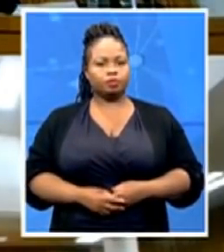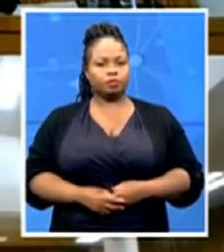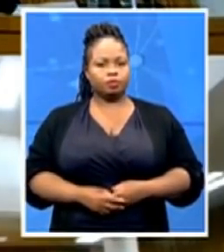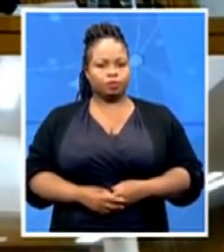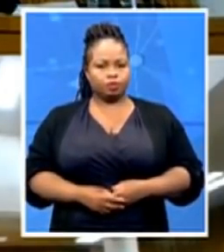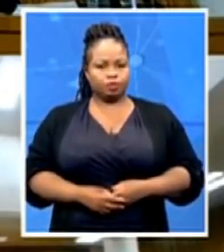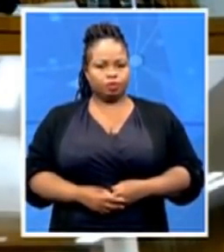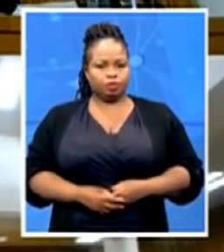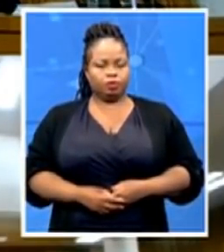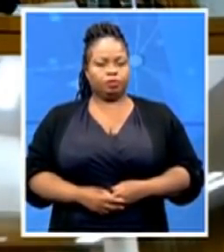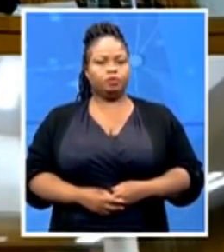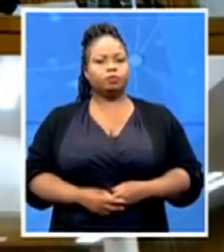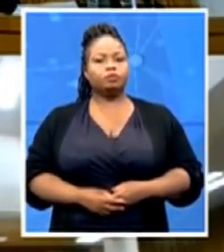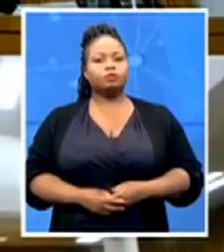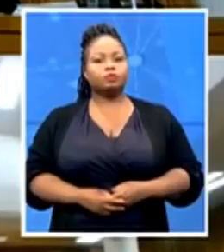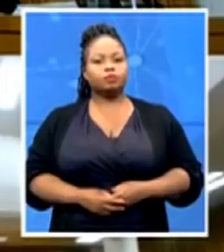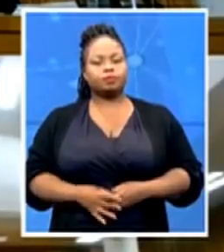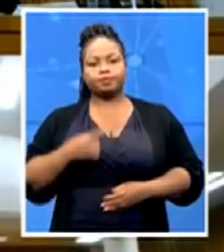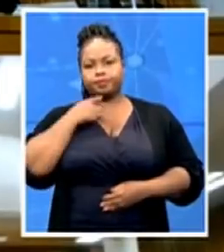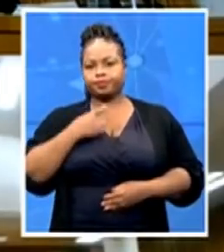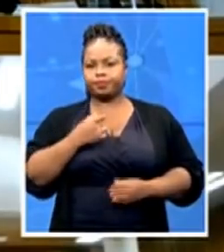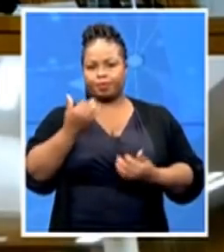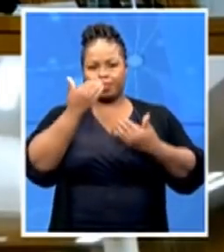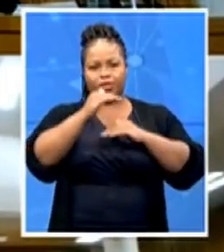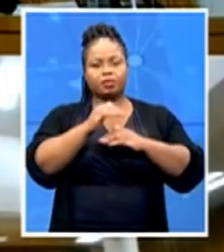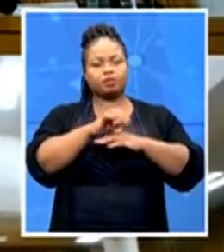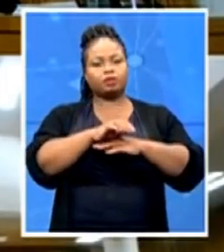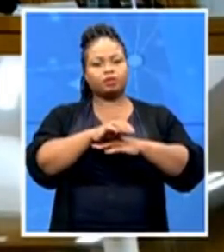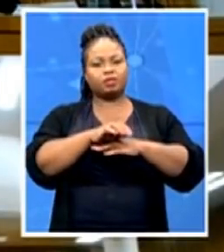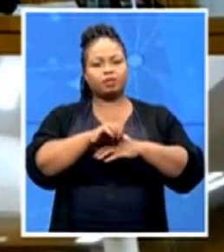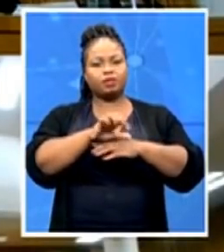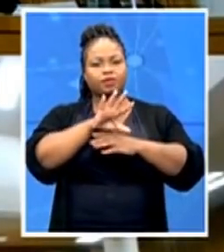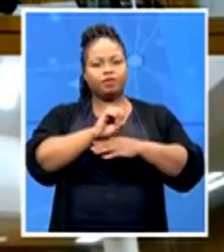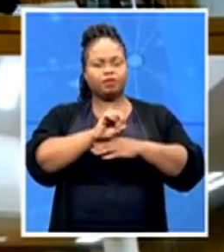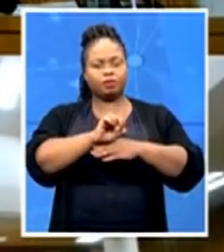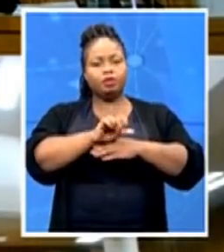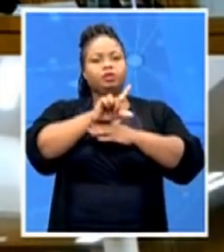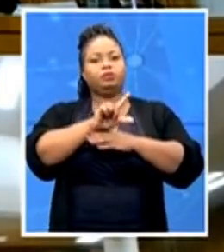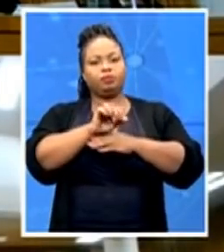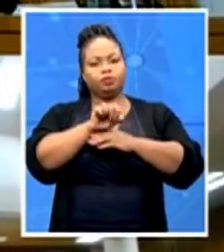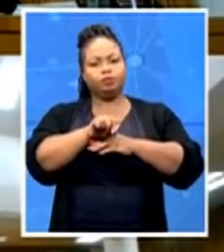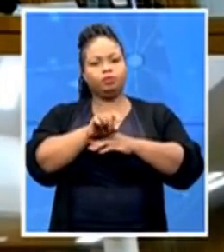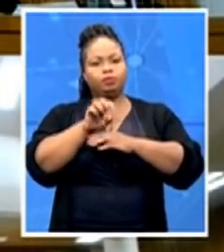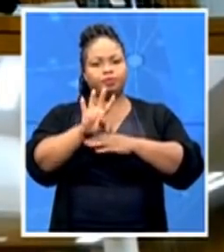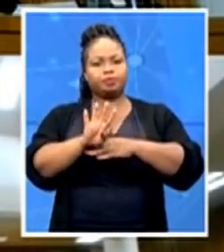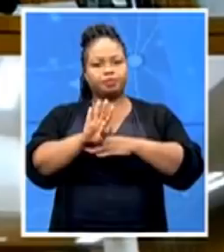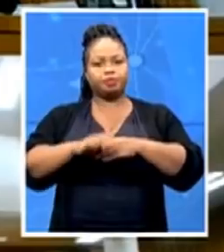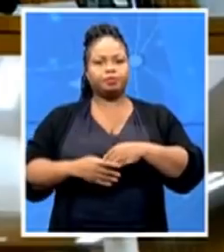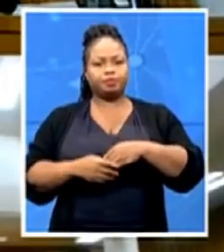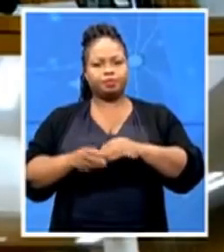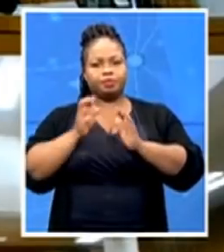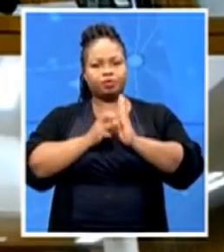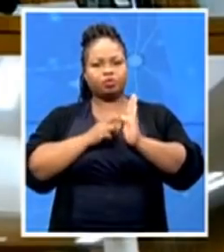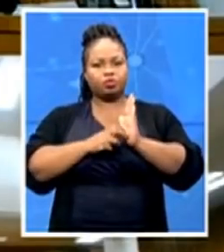Section 57(1)(b) of the Constitution requires the NA to make rules and orders concerning its business with due regard to representative